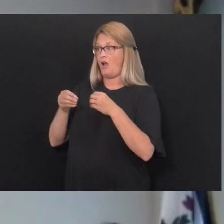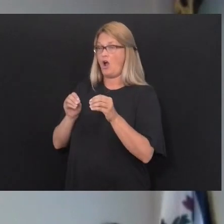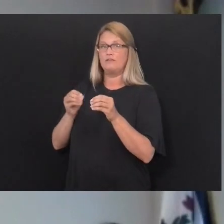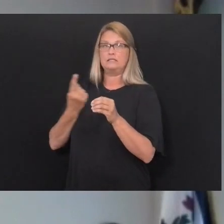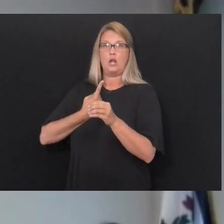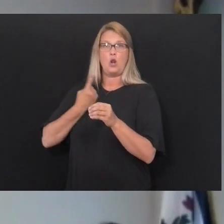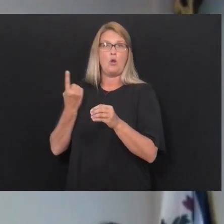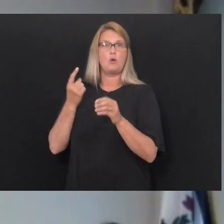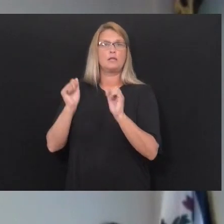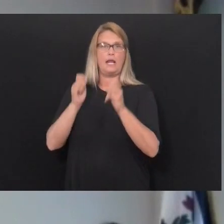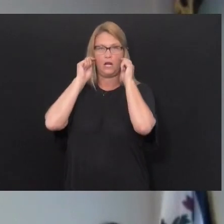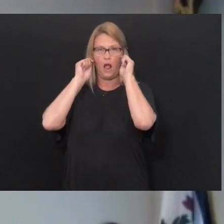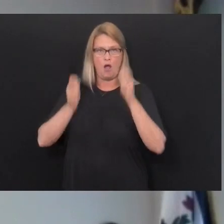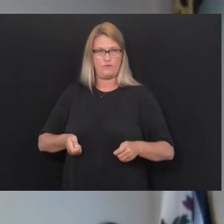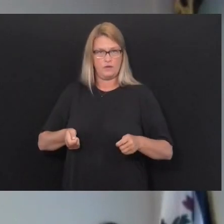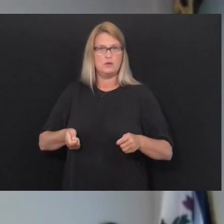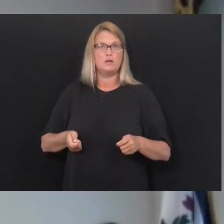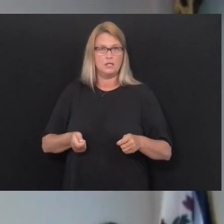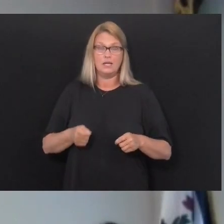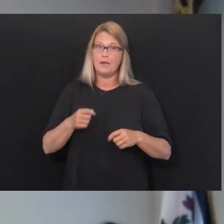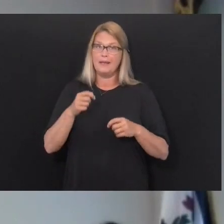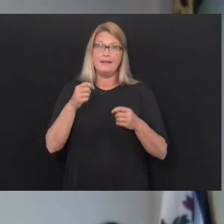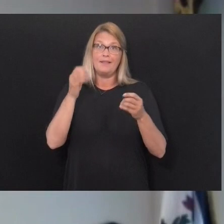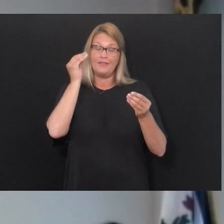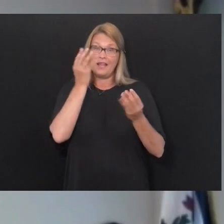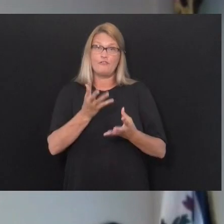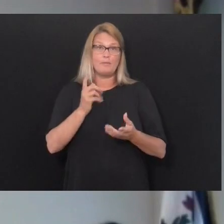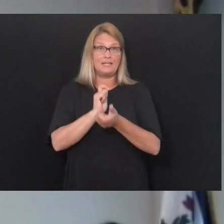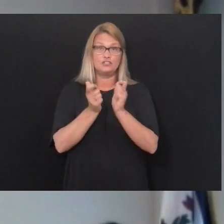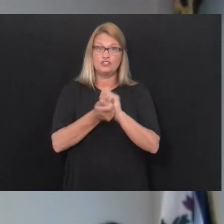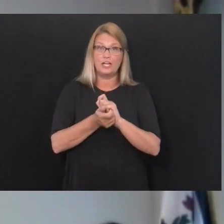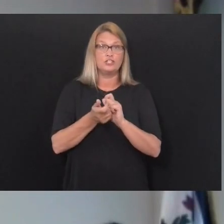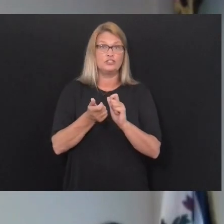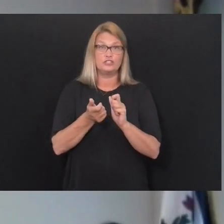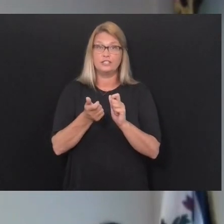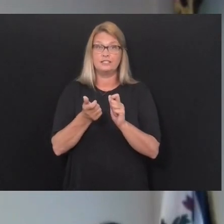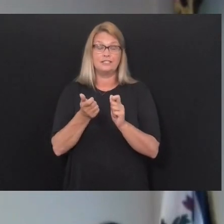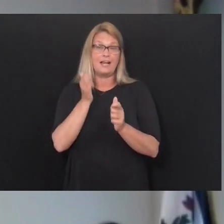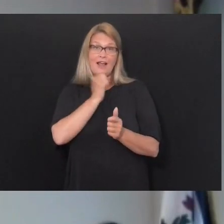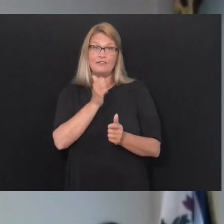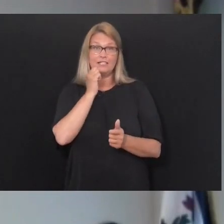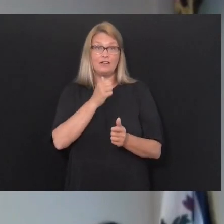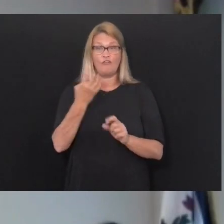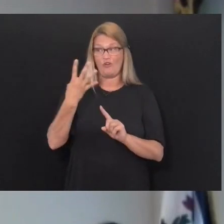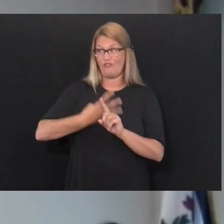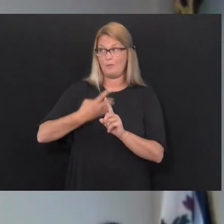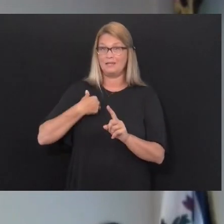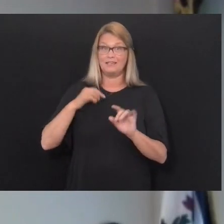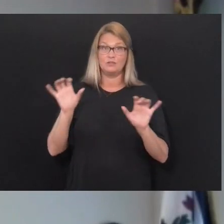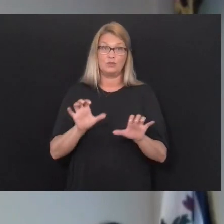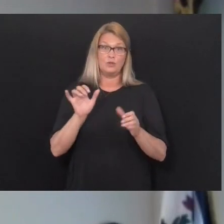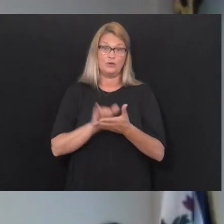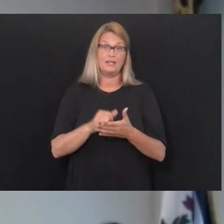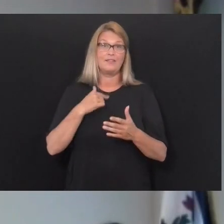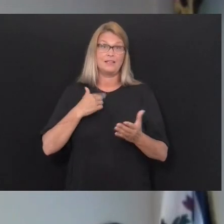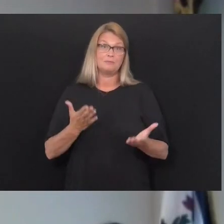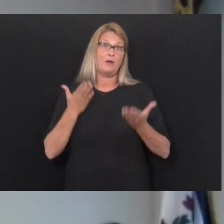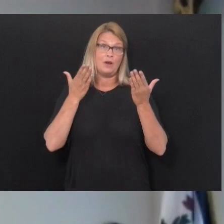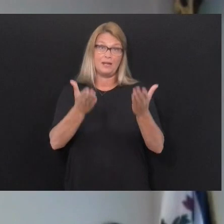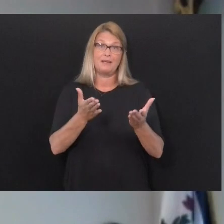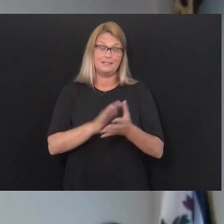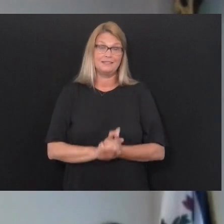it is that they do their part so that we can have a plan. You know, so, an aspect that